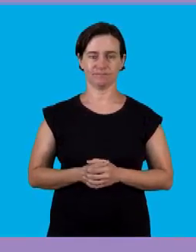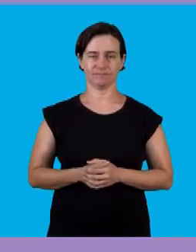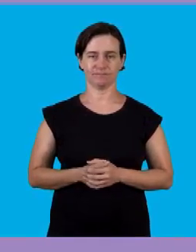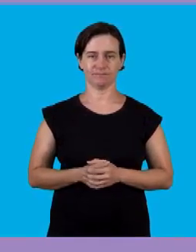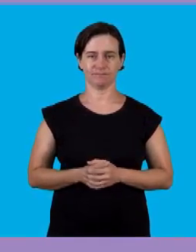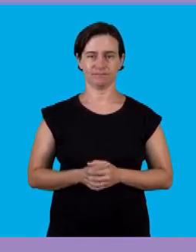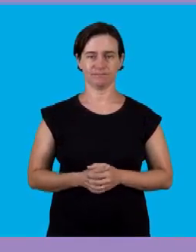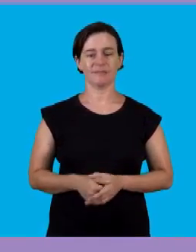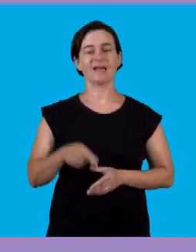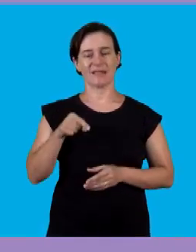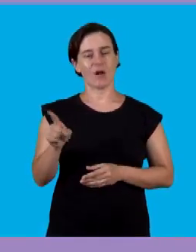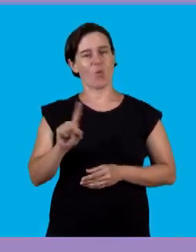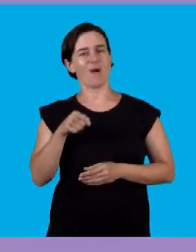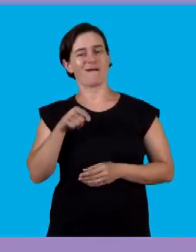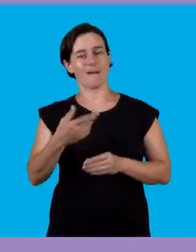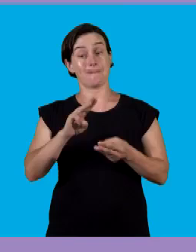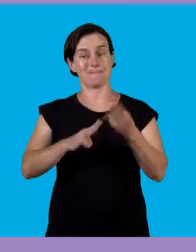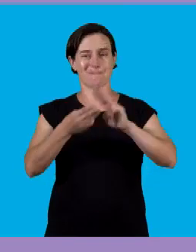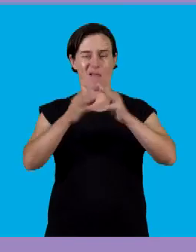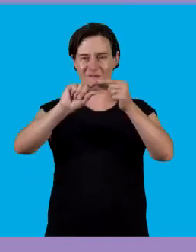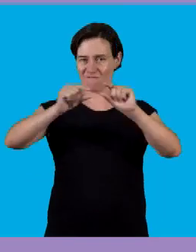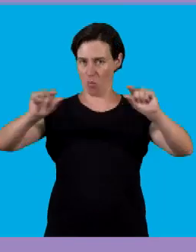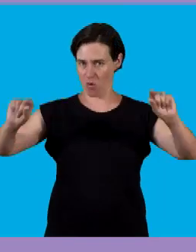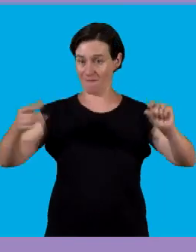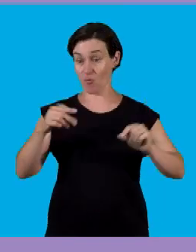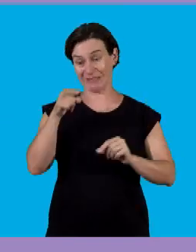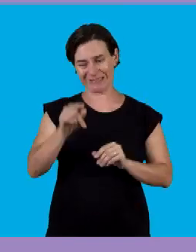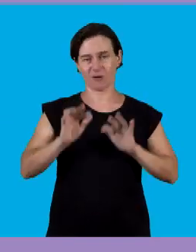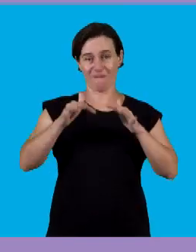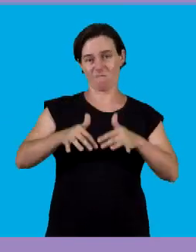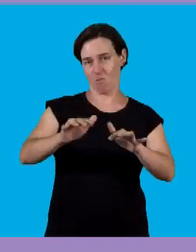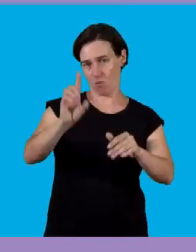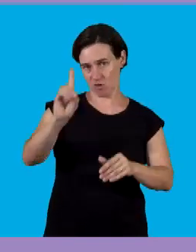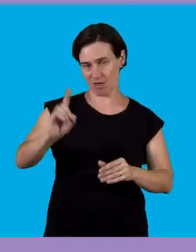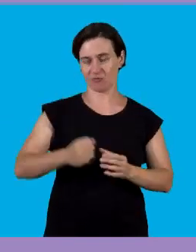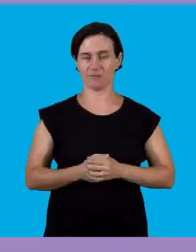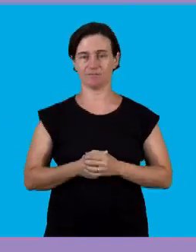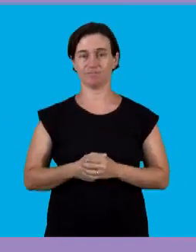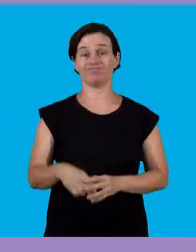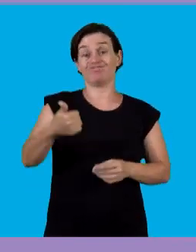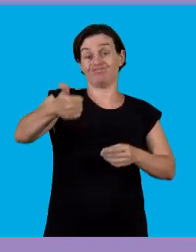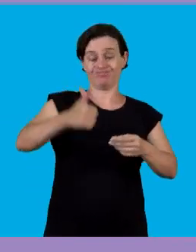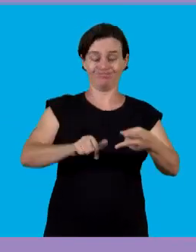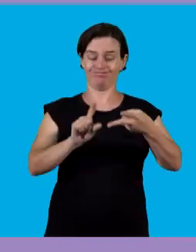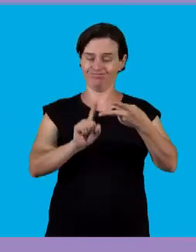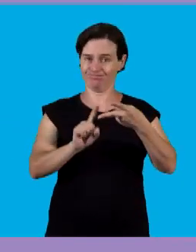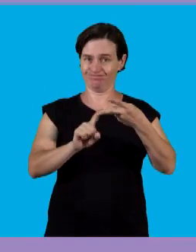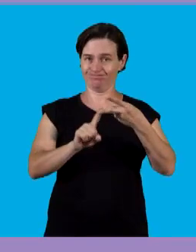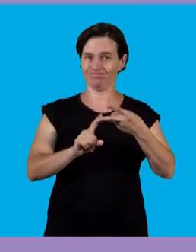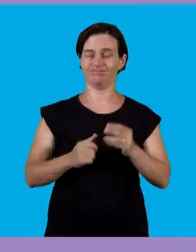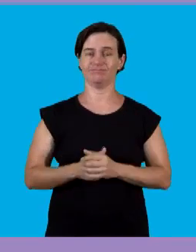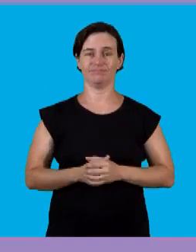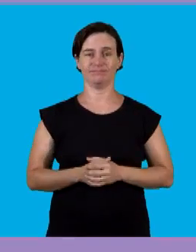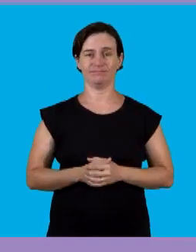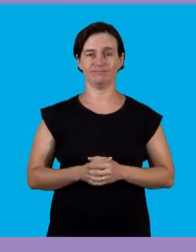to x, and that is our formula for this flow diagram. Let's move on to the next